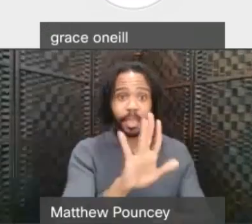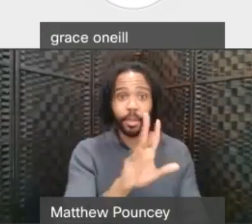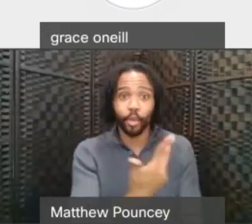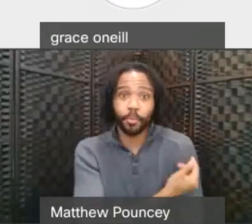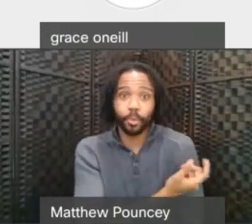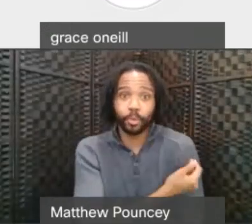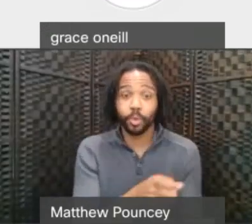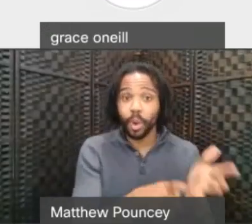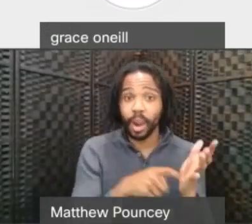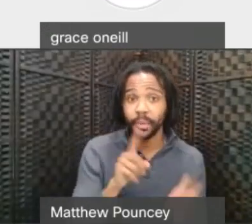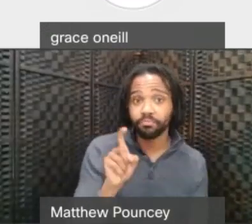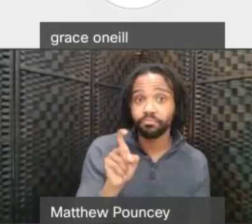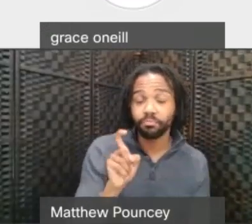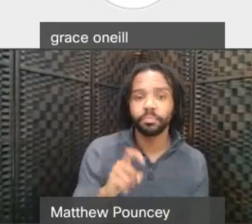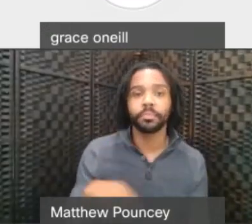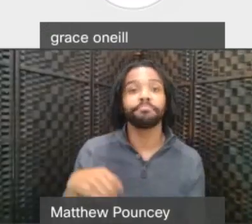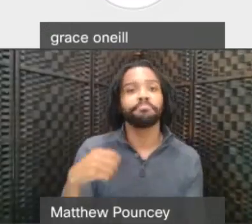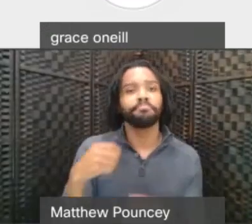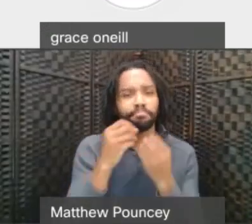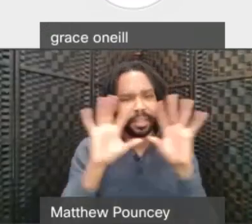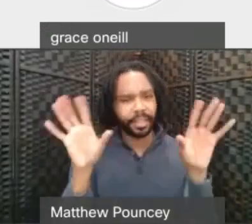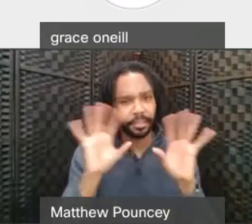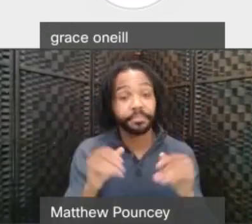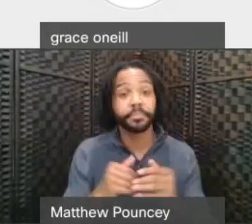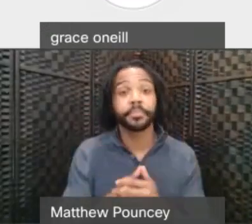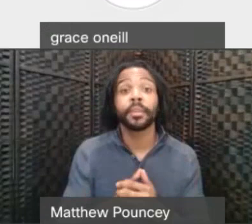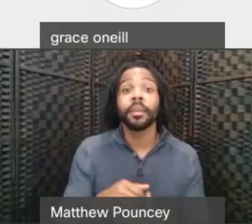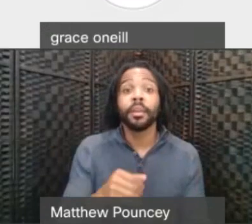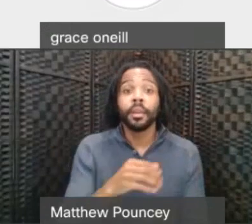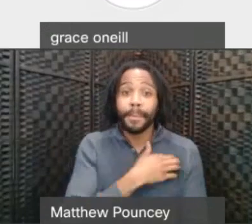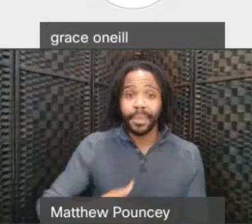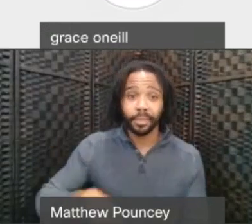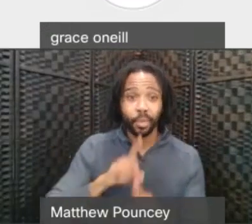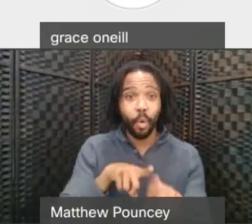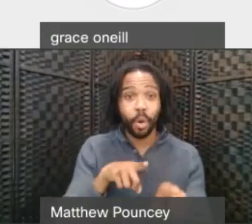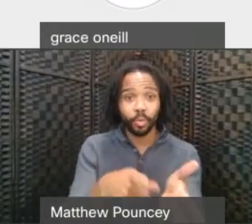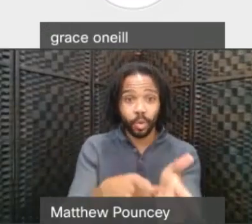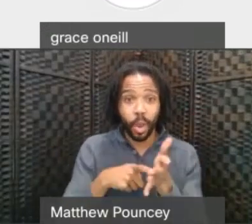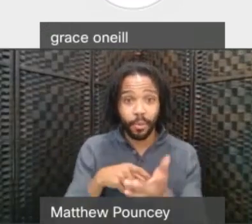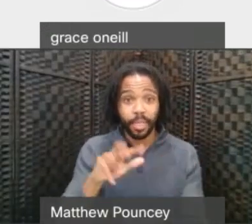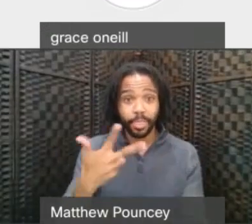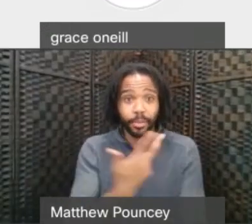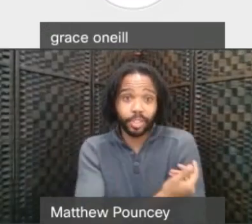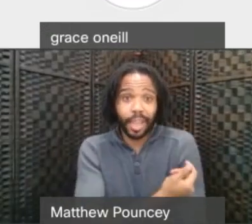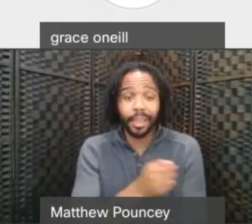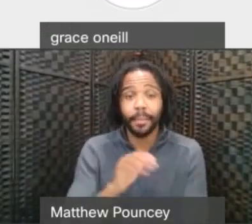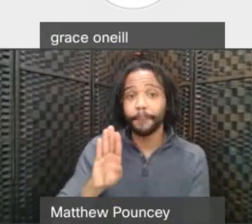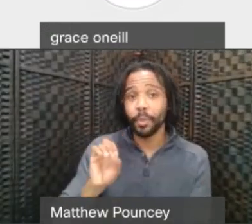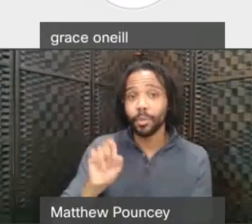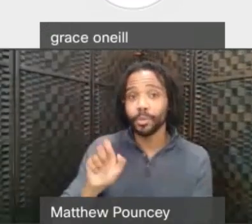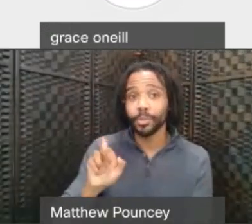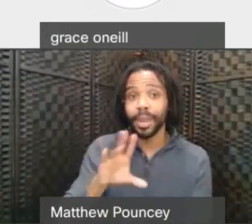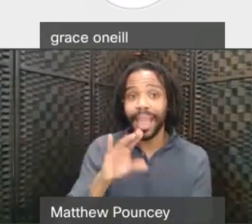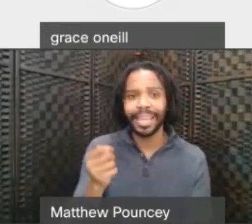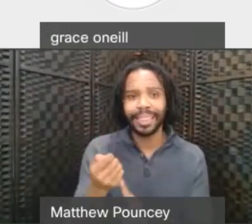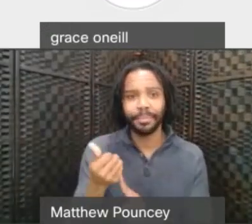order that addressed the requirement for a booster and eliminated the